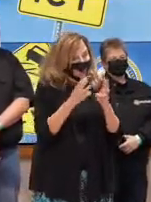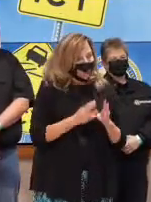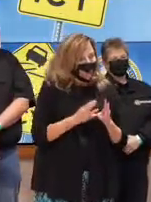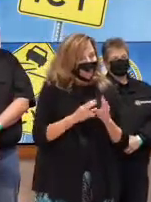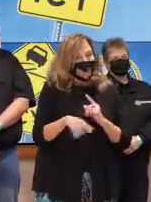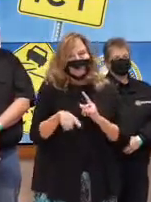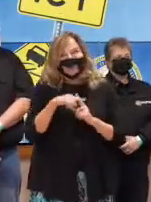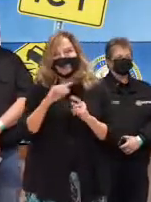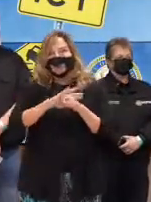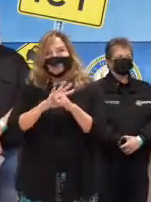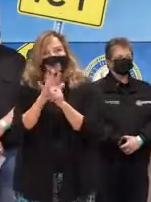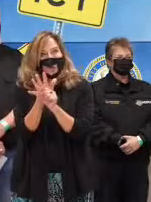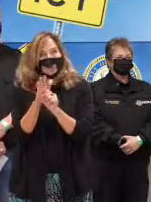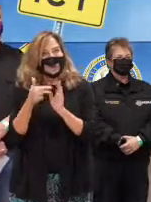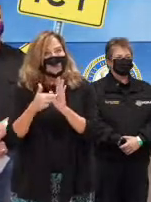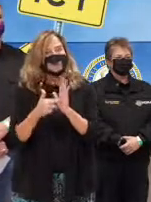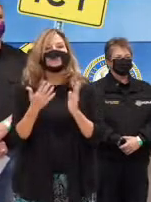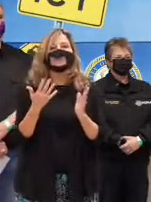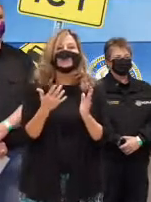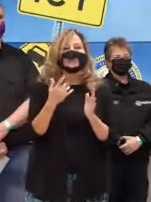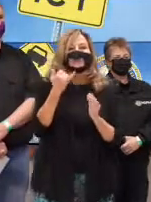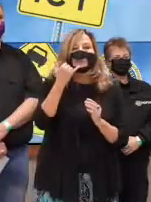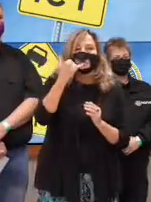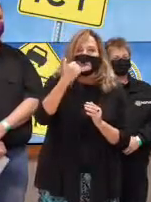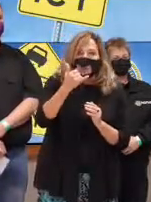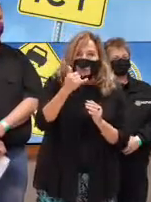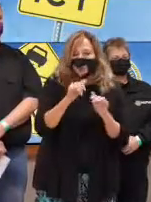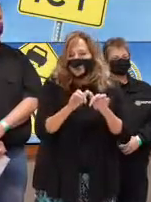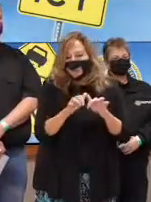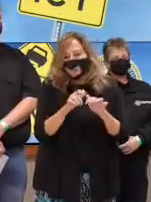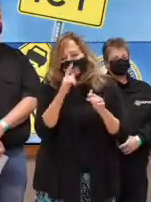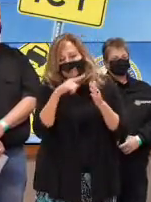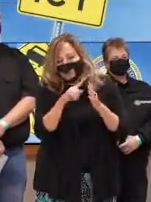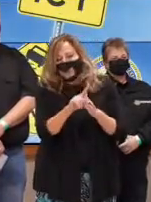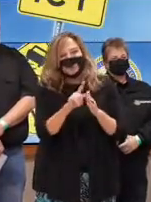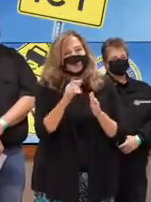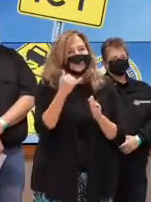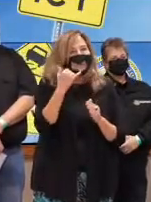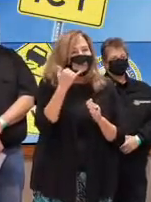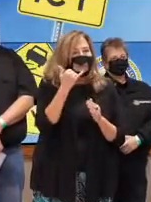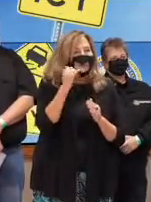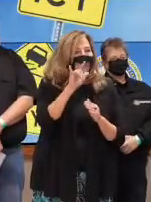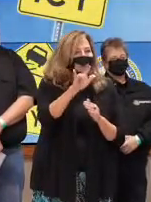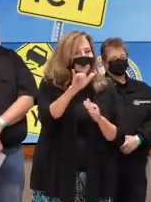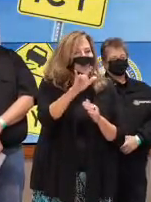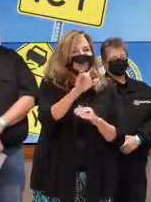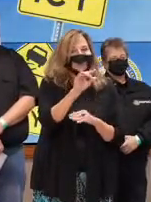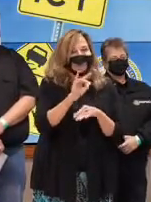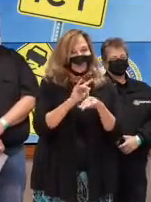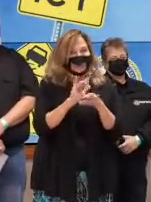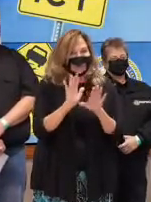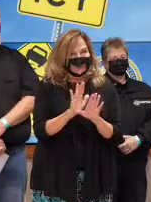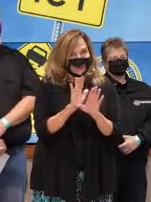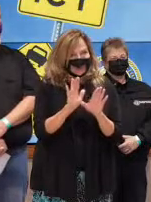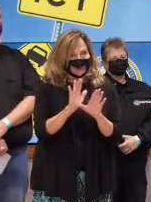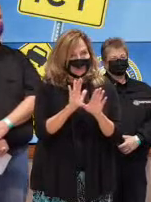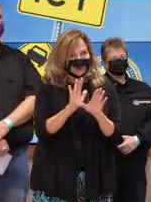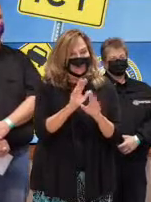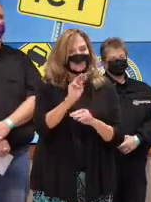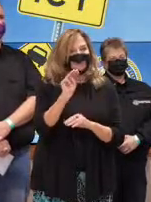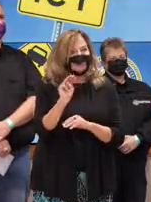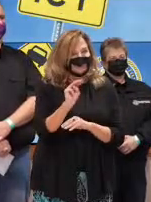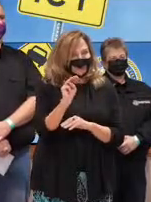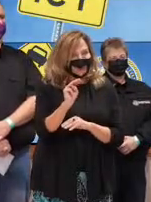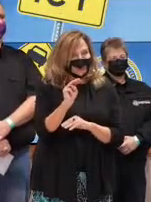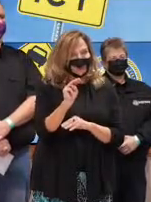please check in with your airlines before going to the airport on Sunday evening, Monday, as well as